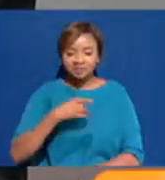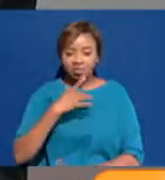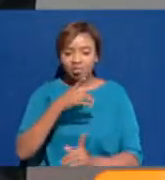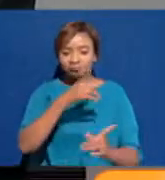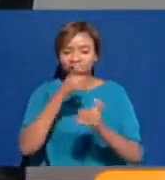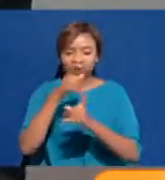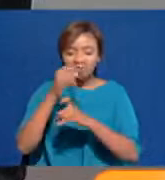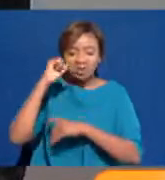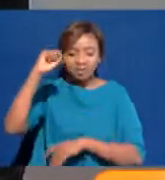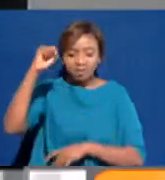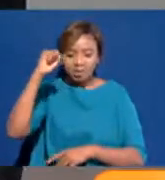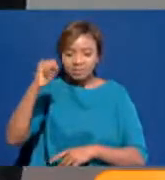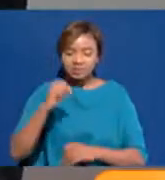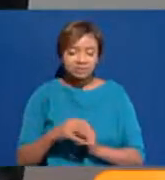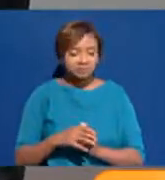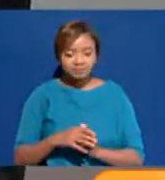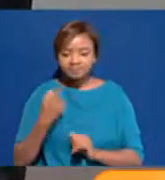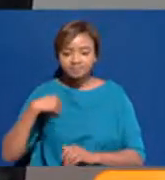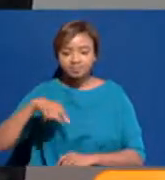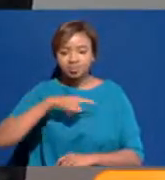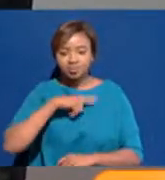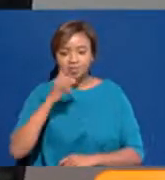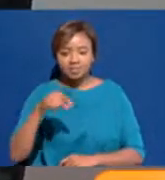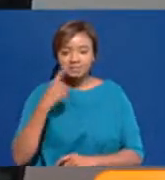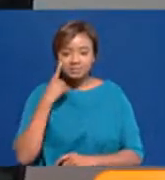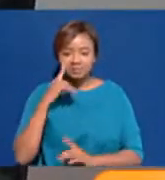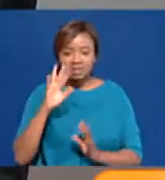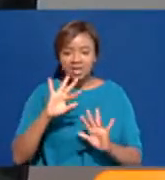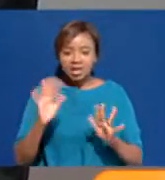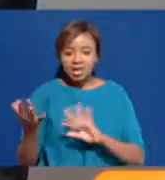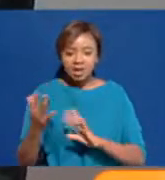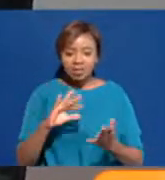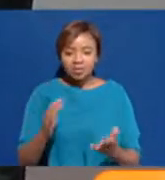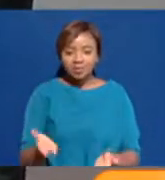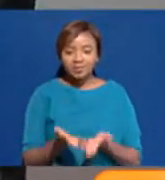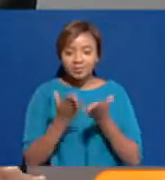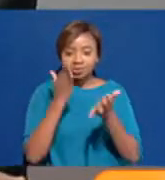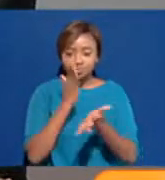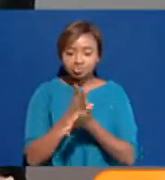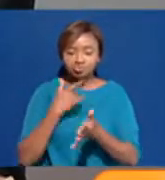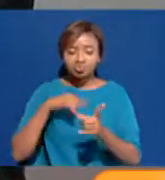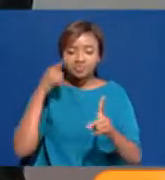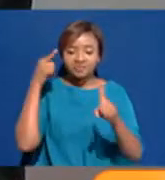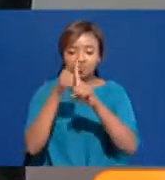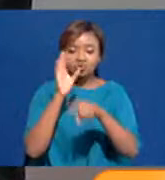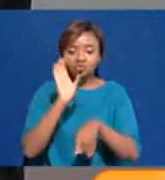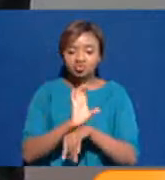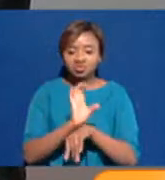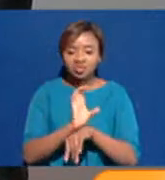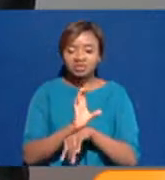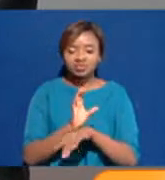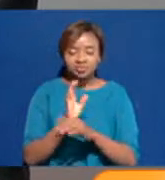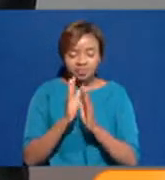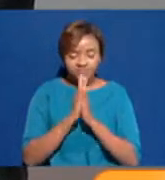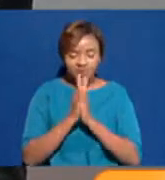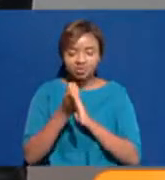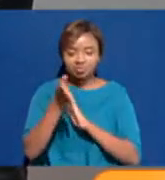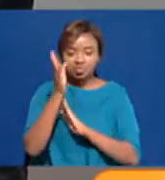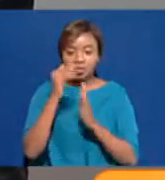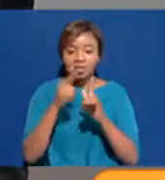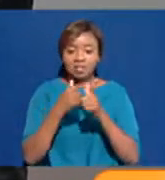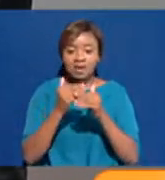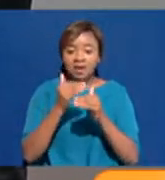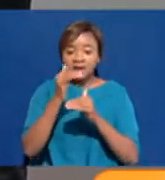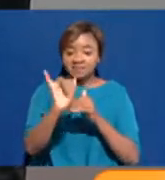messaging. We really must work towards that so that we go to play God as equals. And after that, you can speak to the people